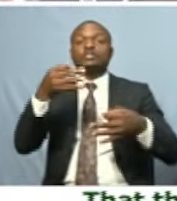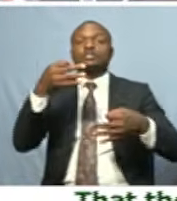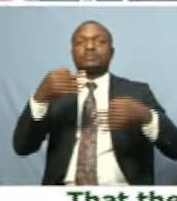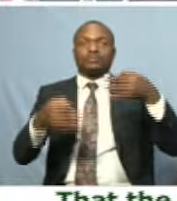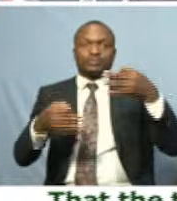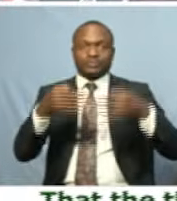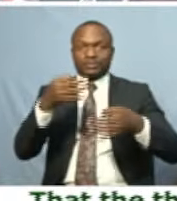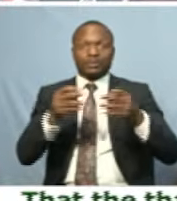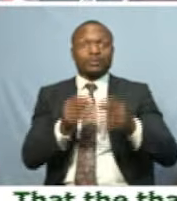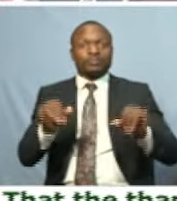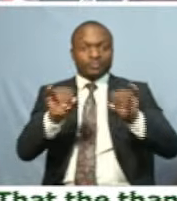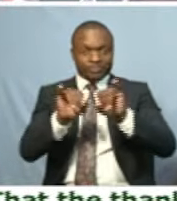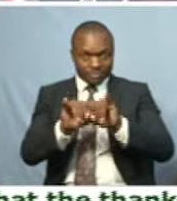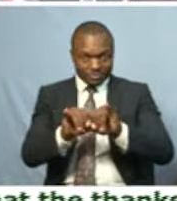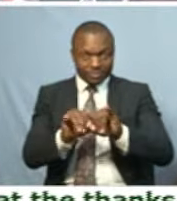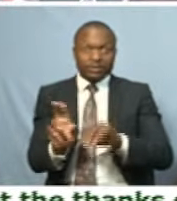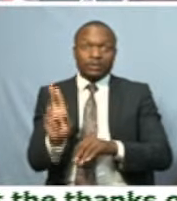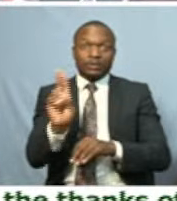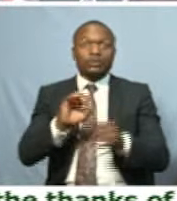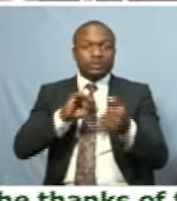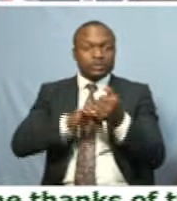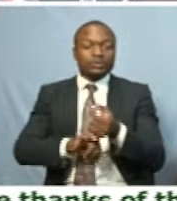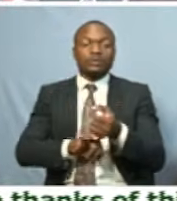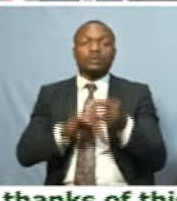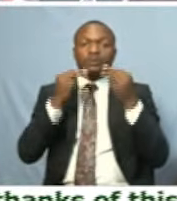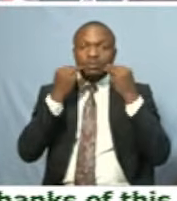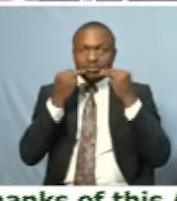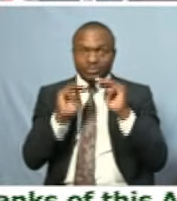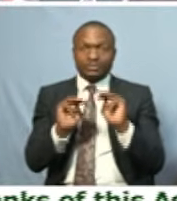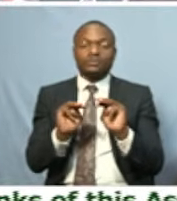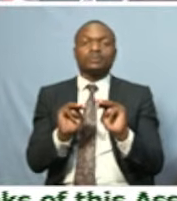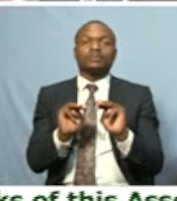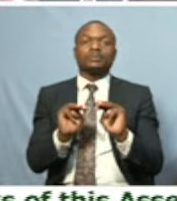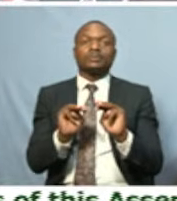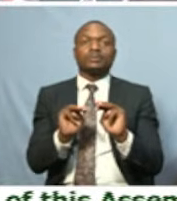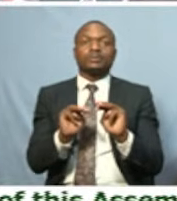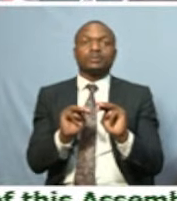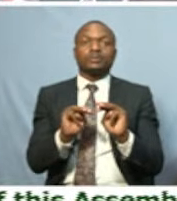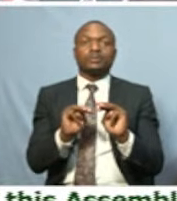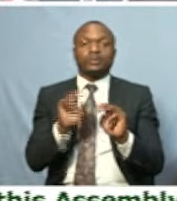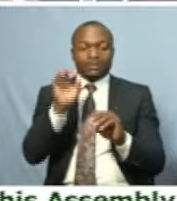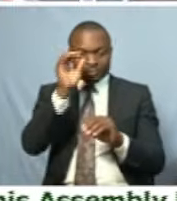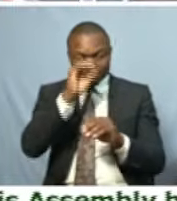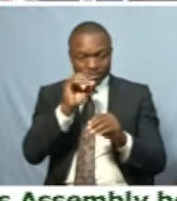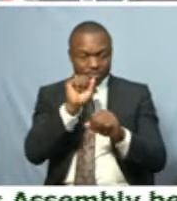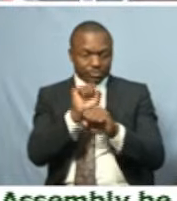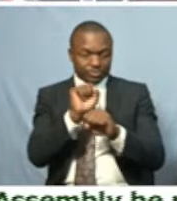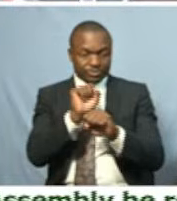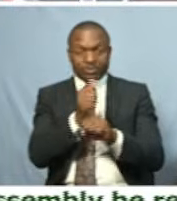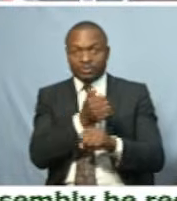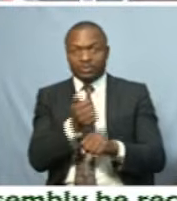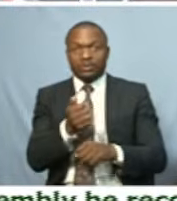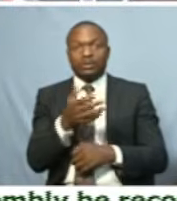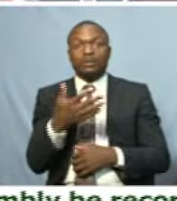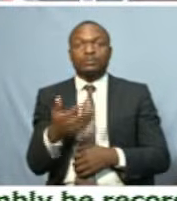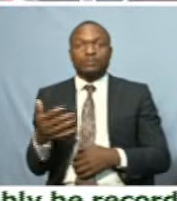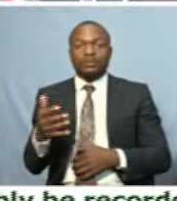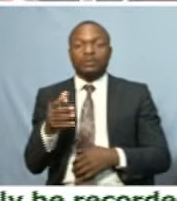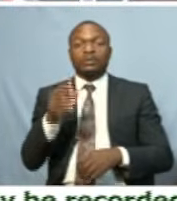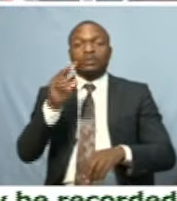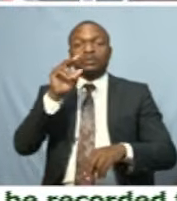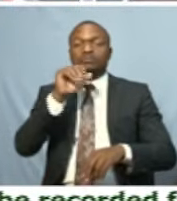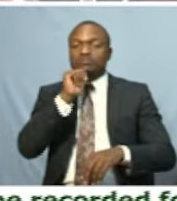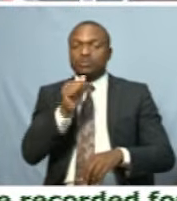So it is important that we use social media for innovation, looking for jobs and other things, than using social media